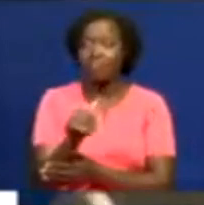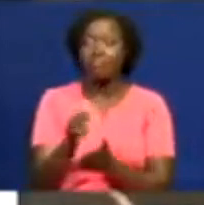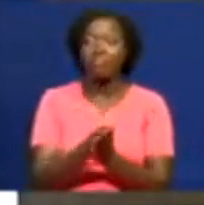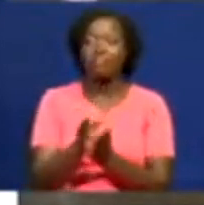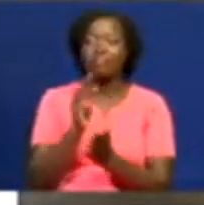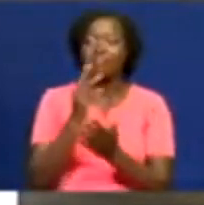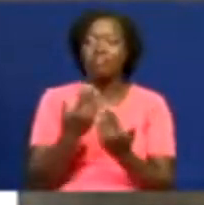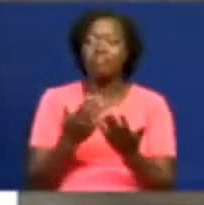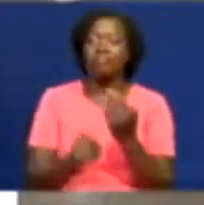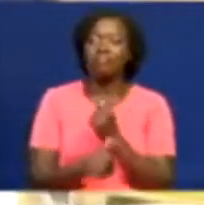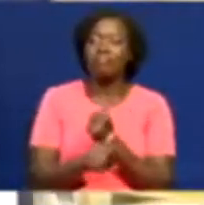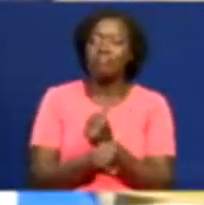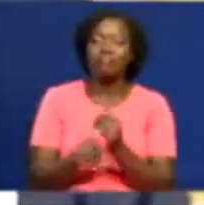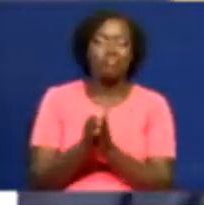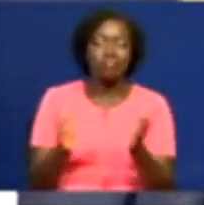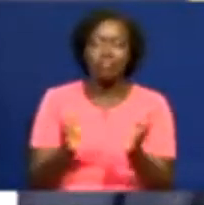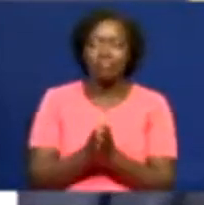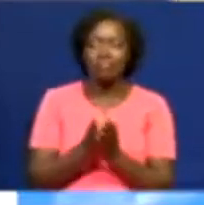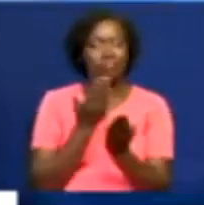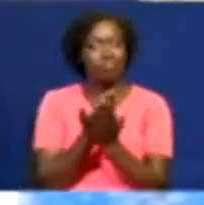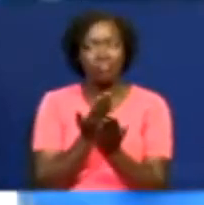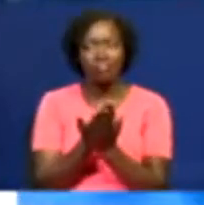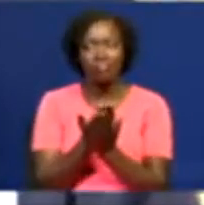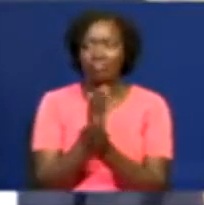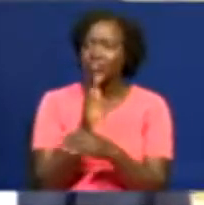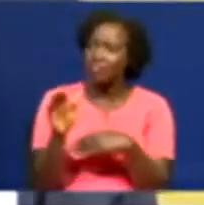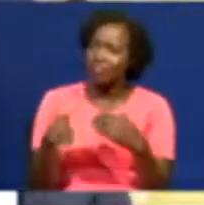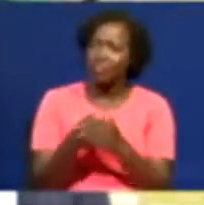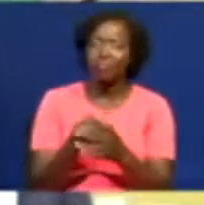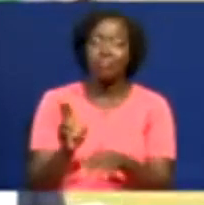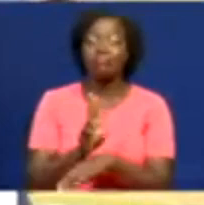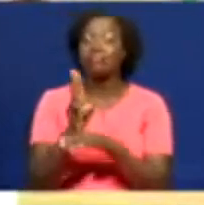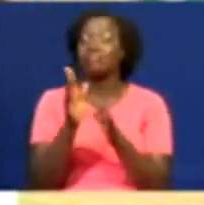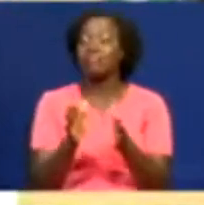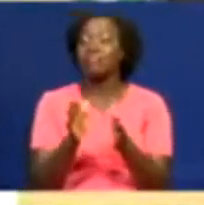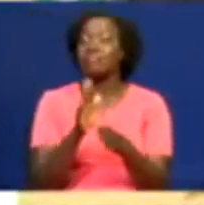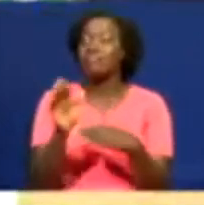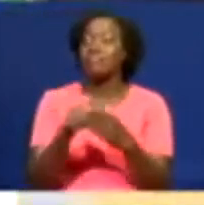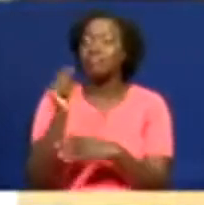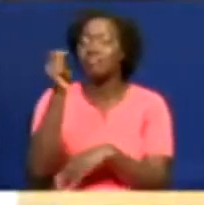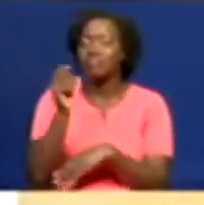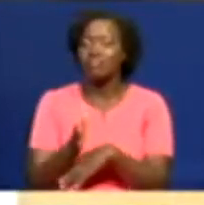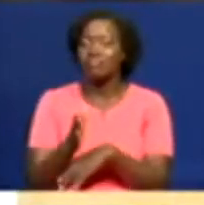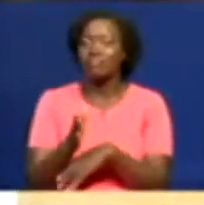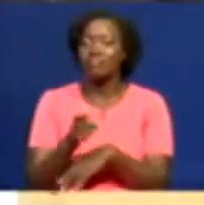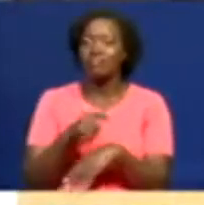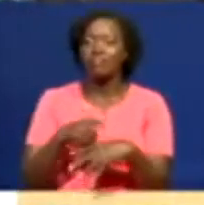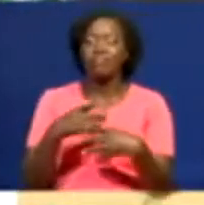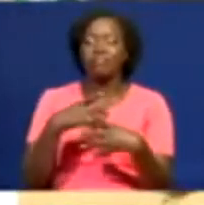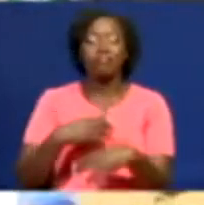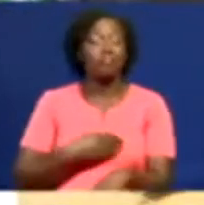vimo katika hatari kubwa. We will appeal to all the users, all Kenyans, when you visit the